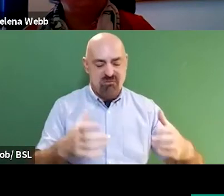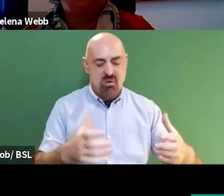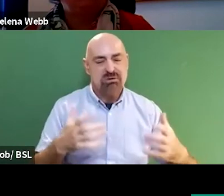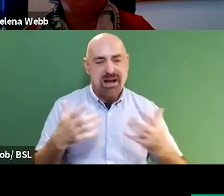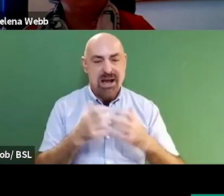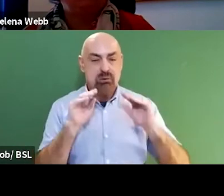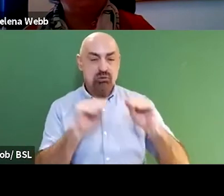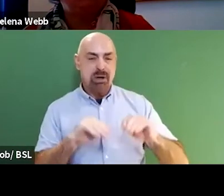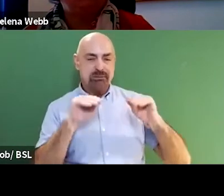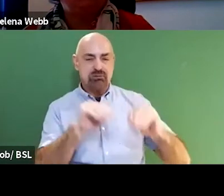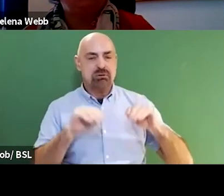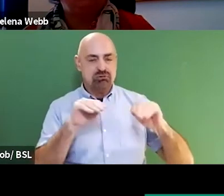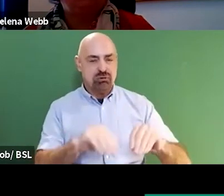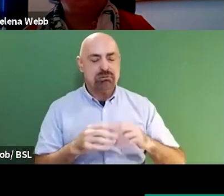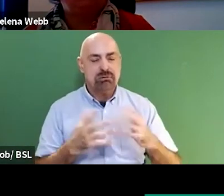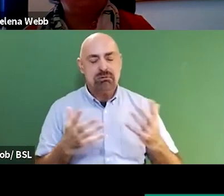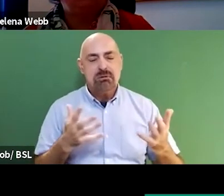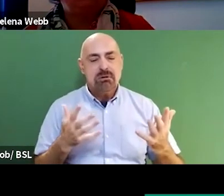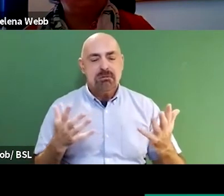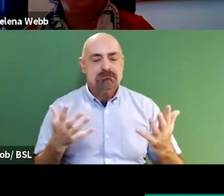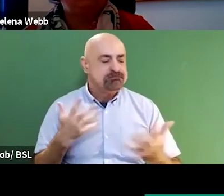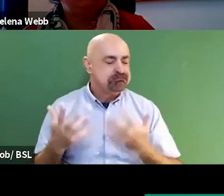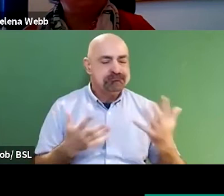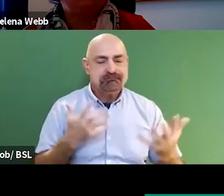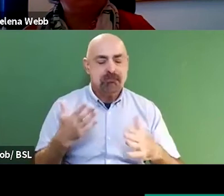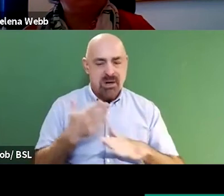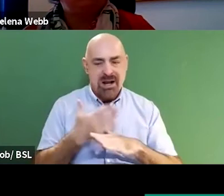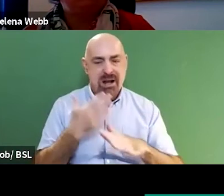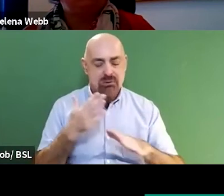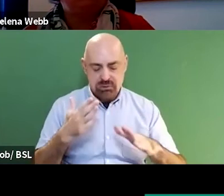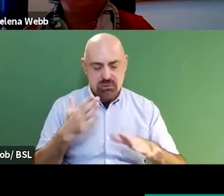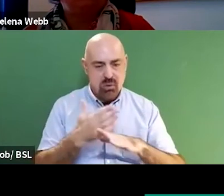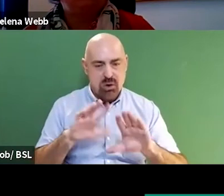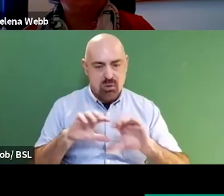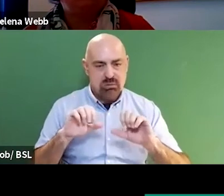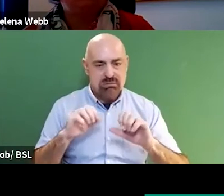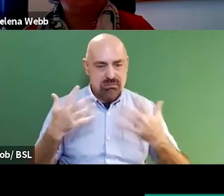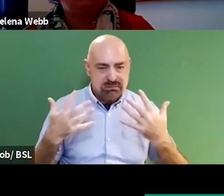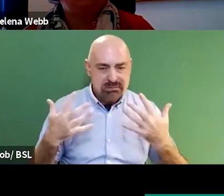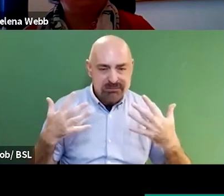train the workforce, and also how to work with such an integrated